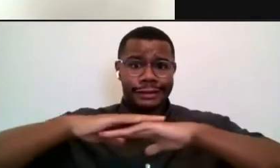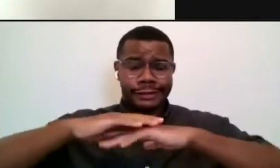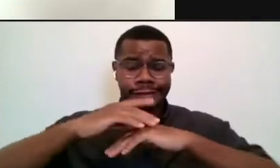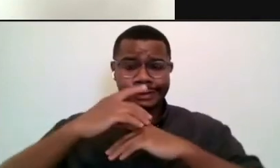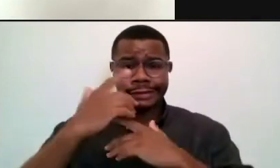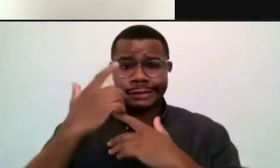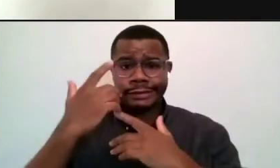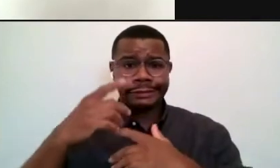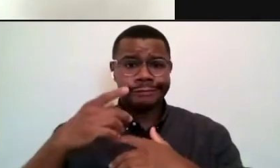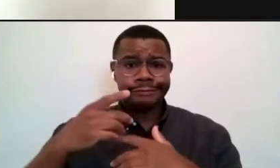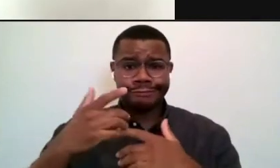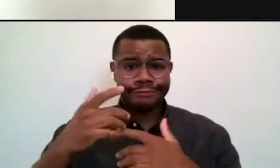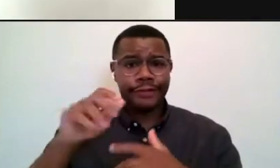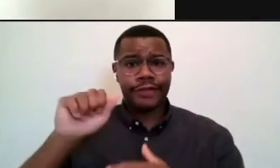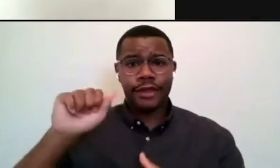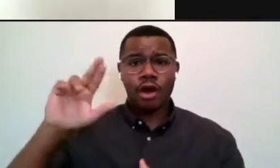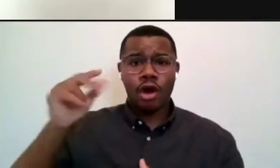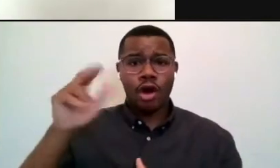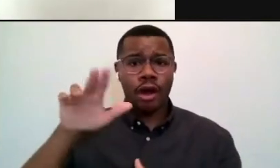company here,